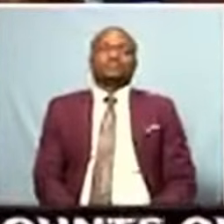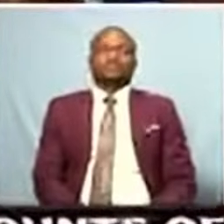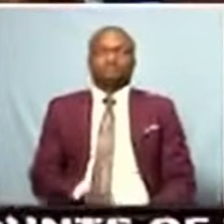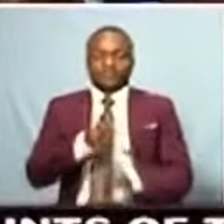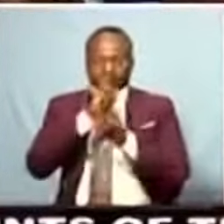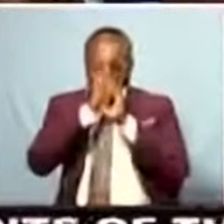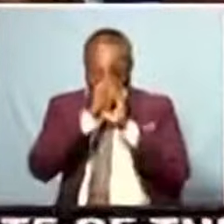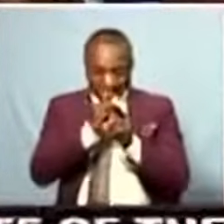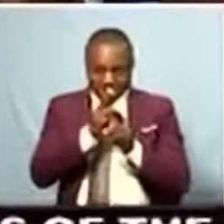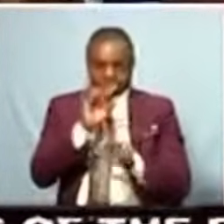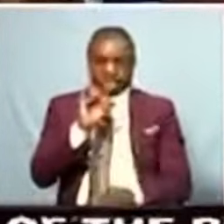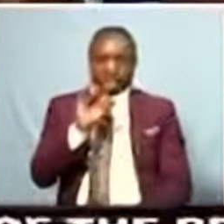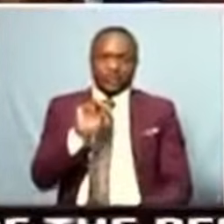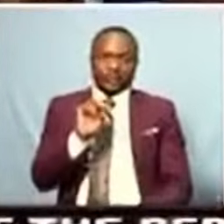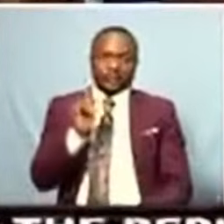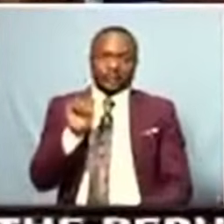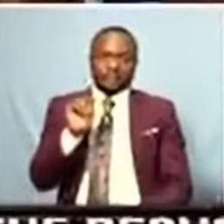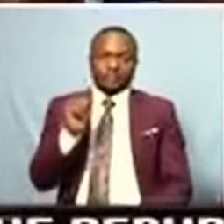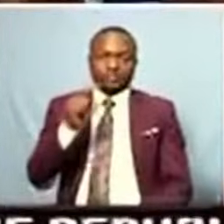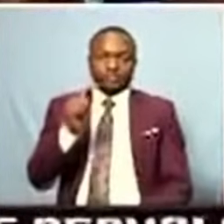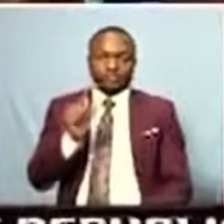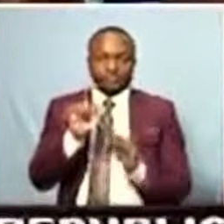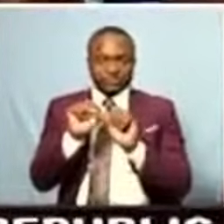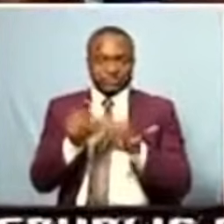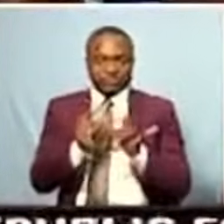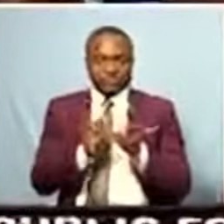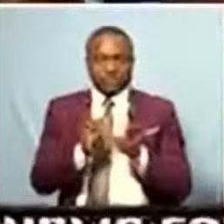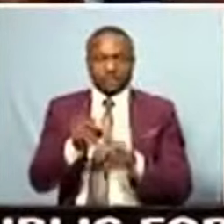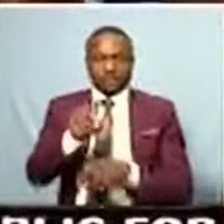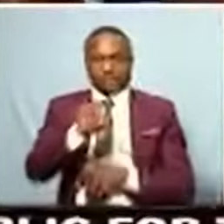Honorable Wamnyima, then PS can answer the question.